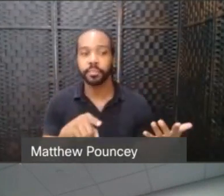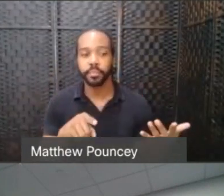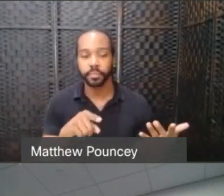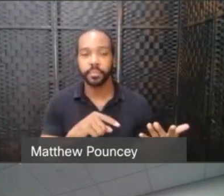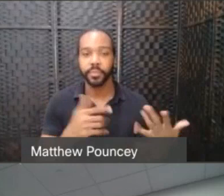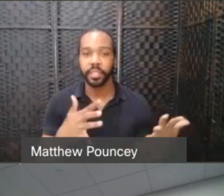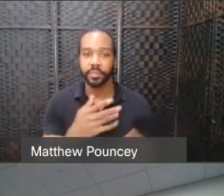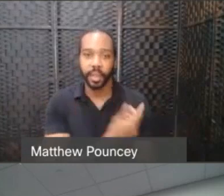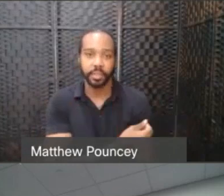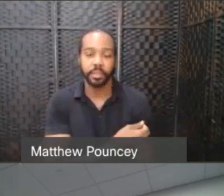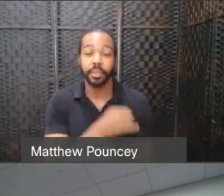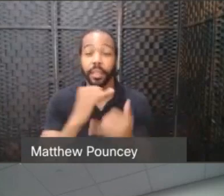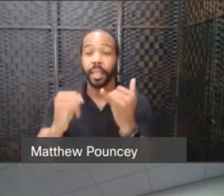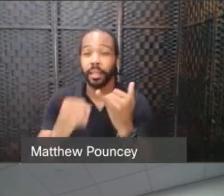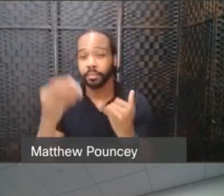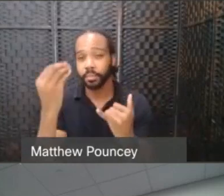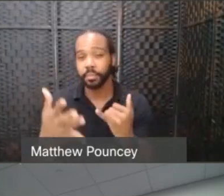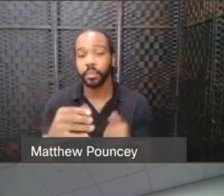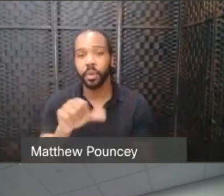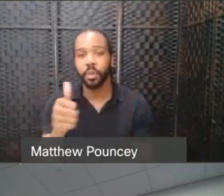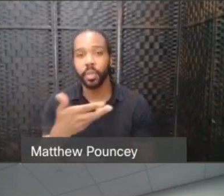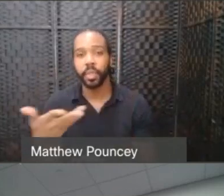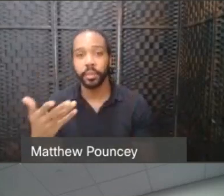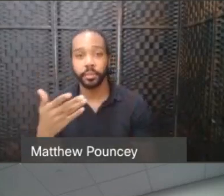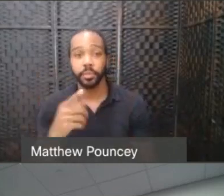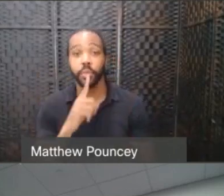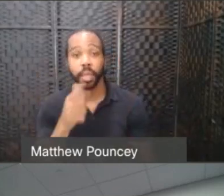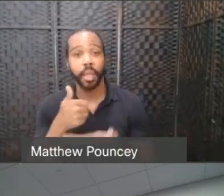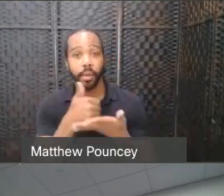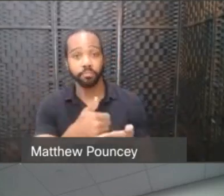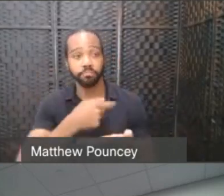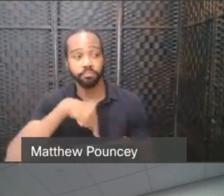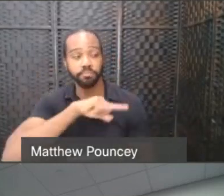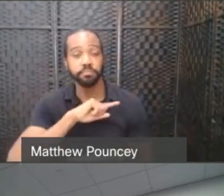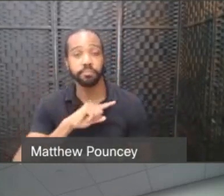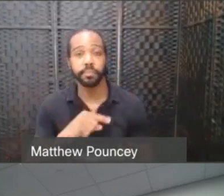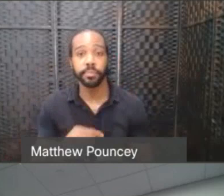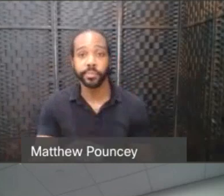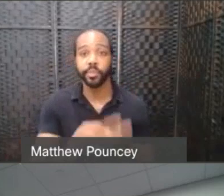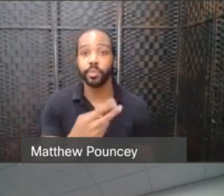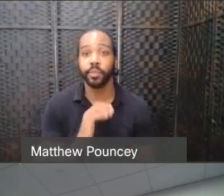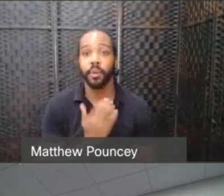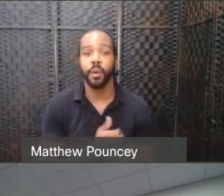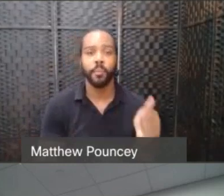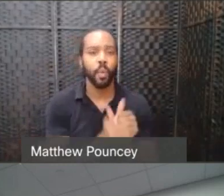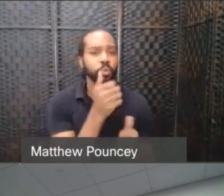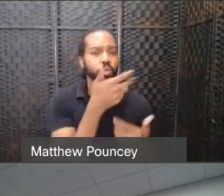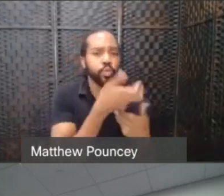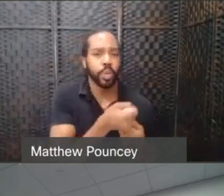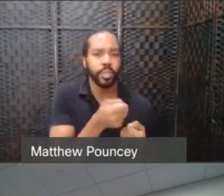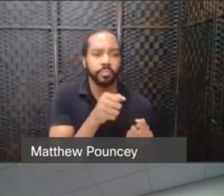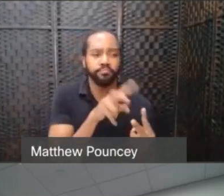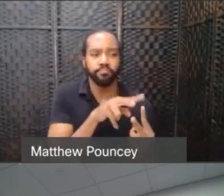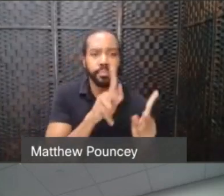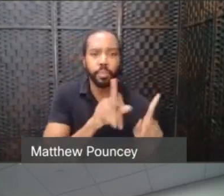the last thing I'll say is the other thing that really helped is 2 of our most trusted folks